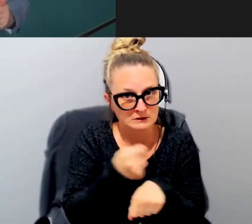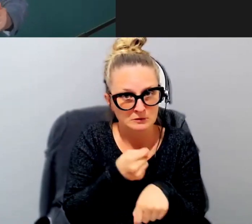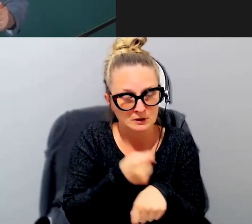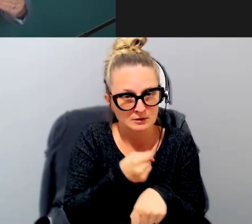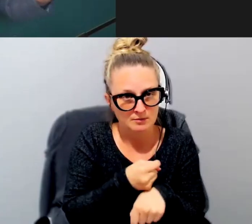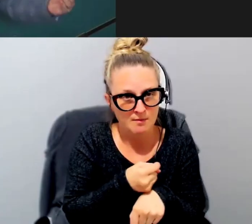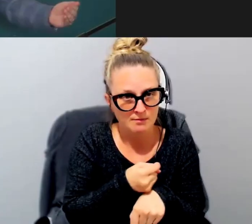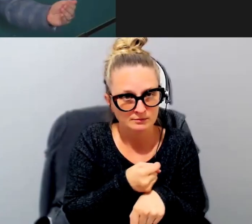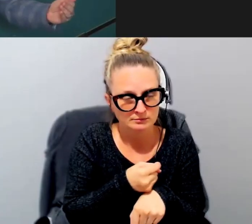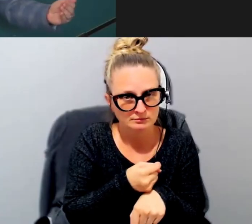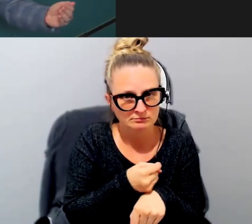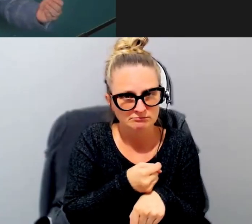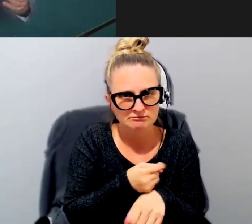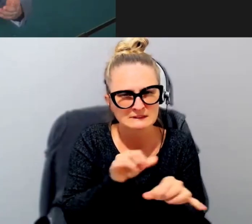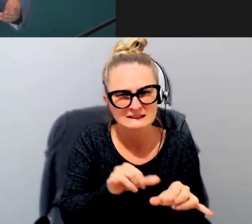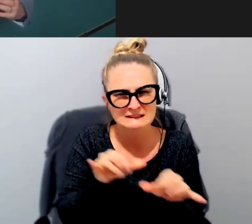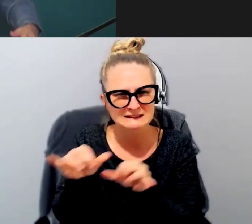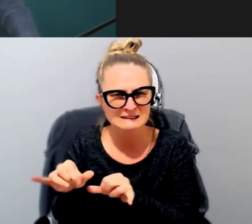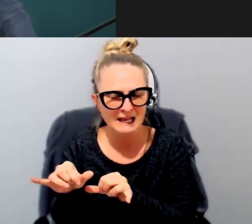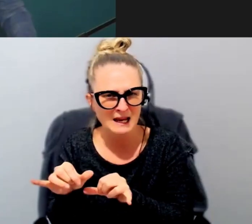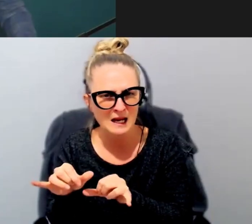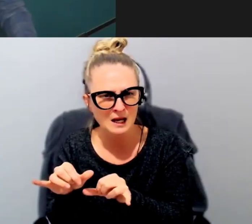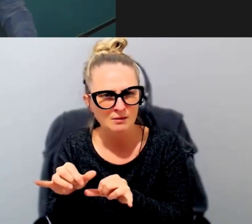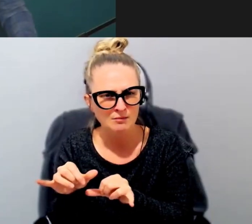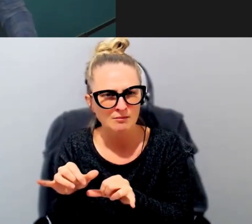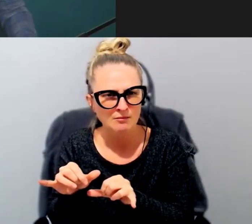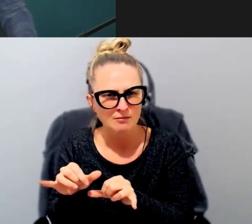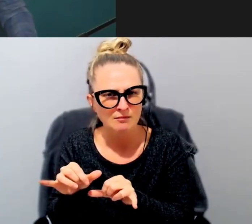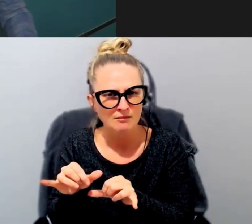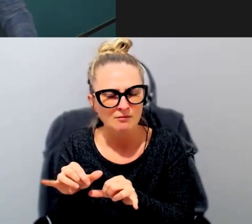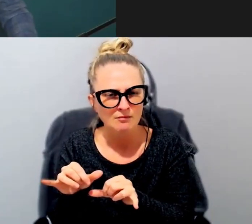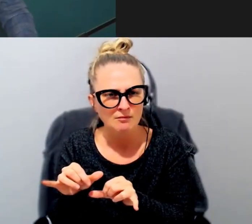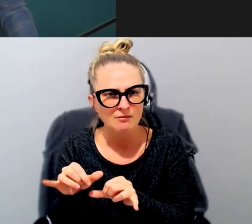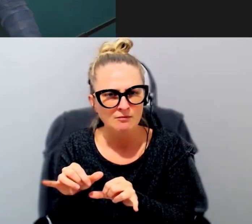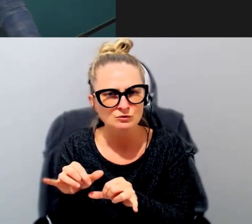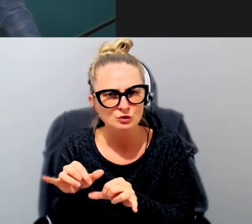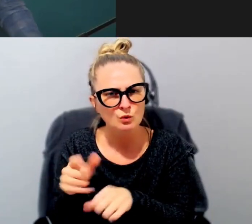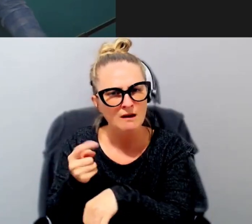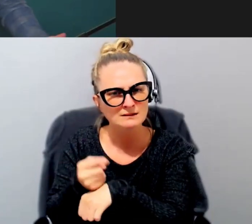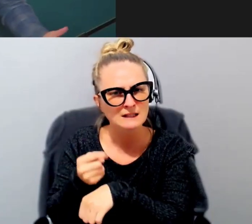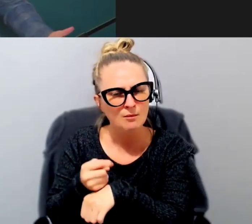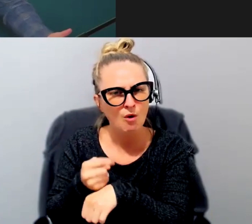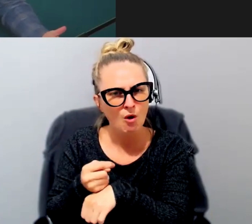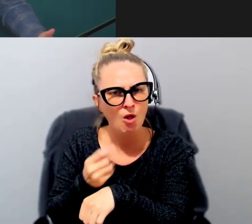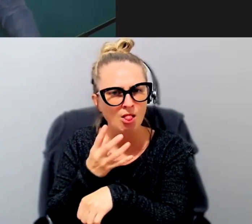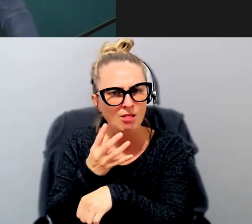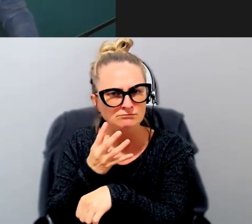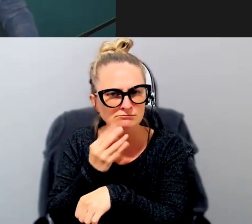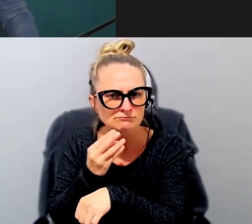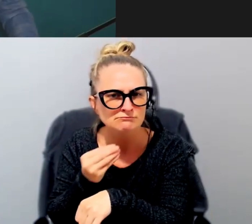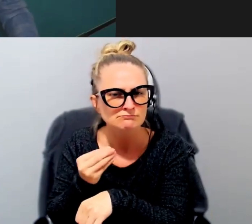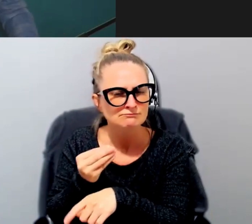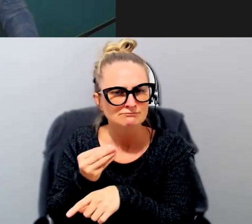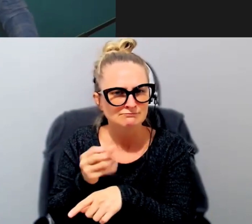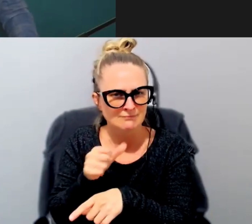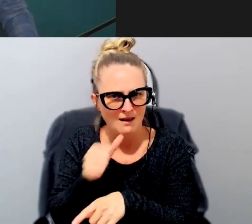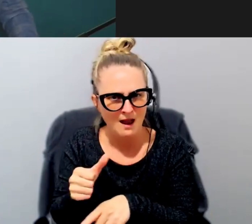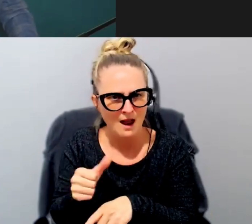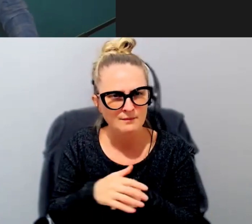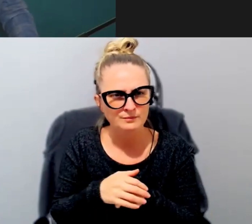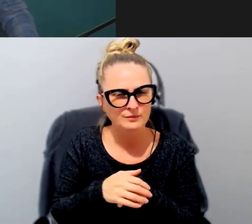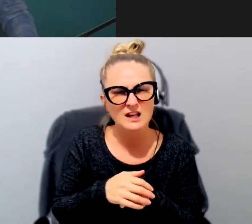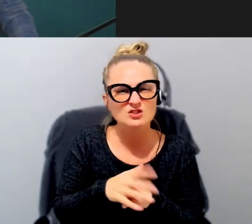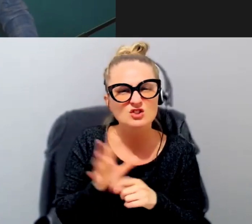much as I'm not practicing religion when I go back to that conservative synagogue. I'm not religious. So it is just a